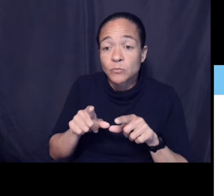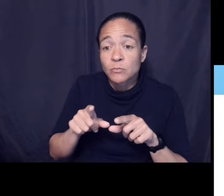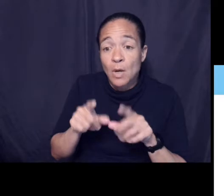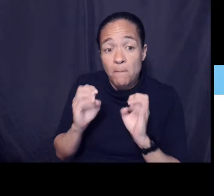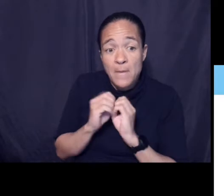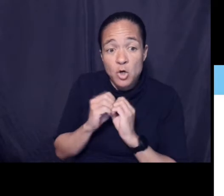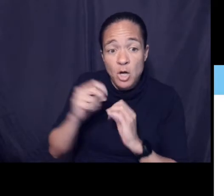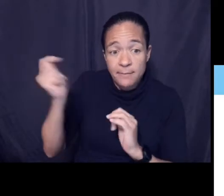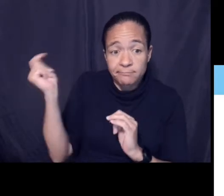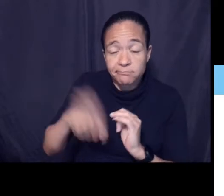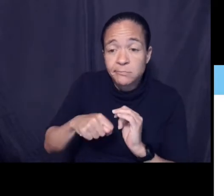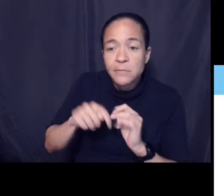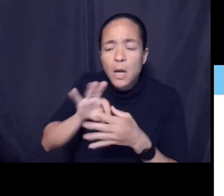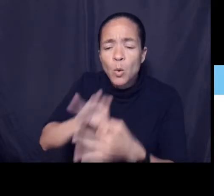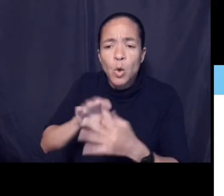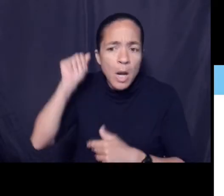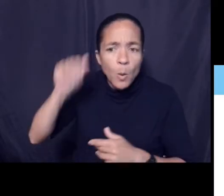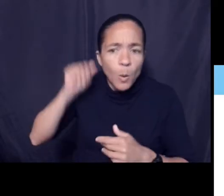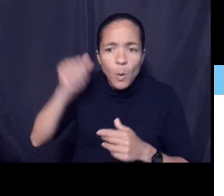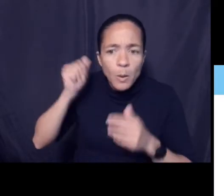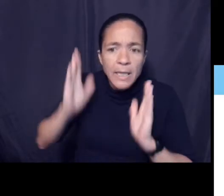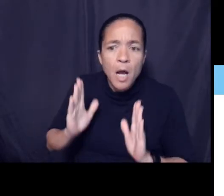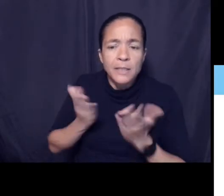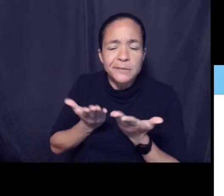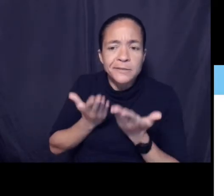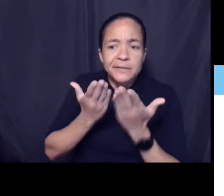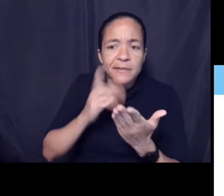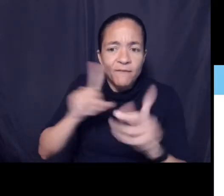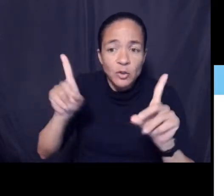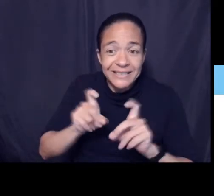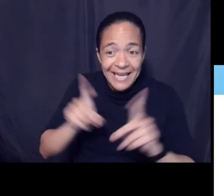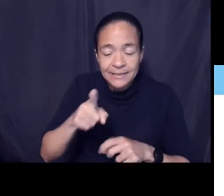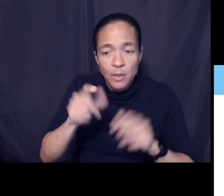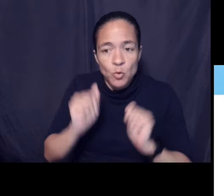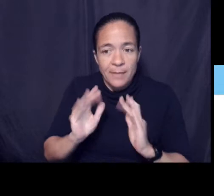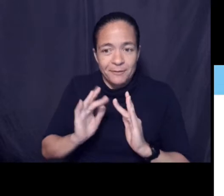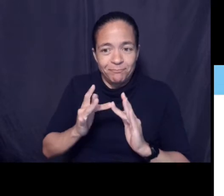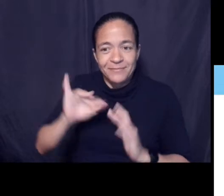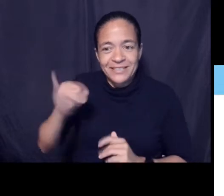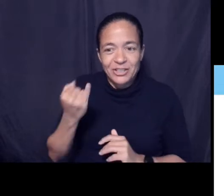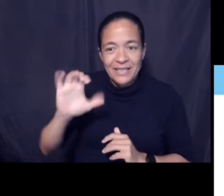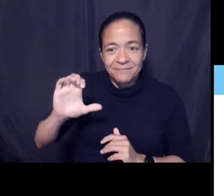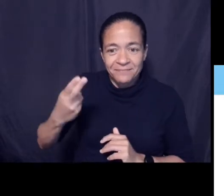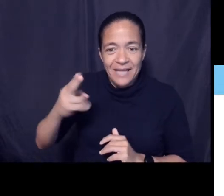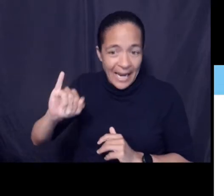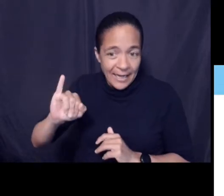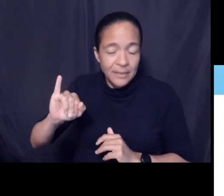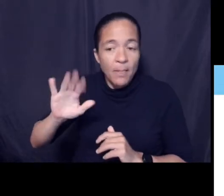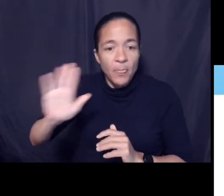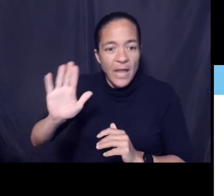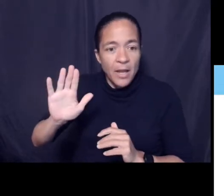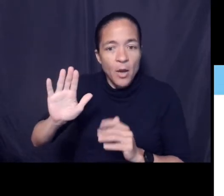To learn more about audiology recommendations for testing, you can visit the Joint Committee on Infant